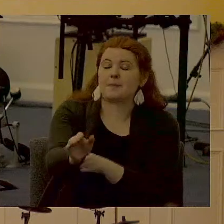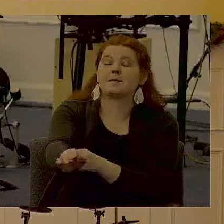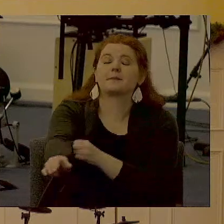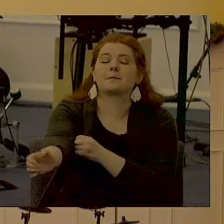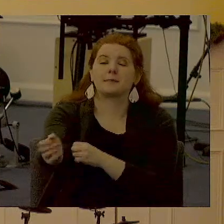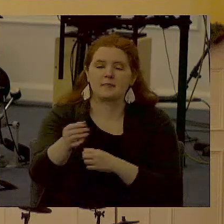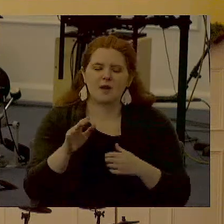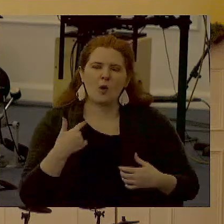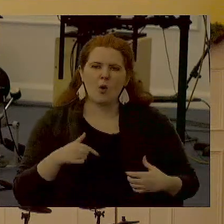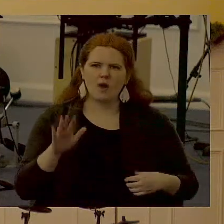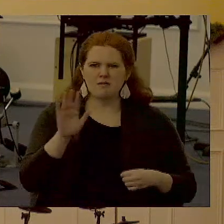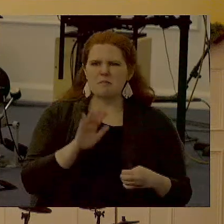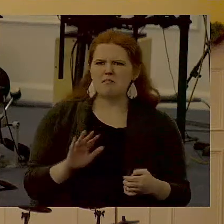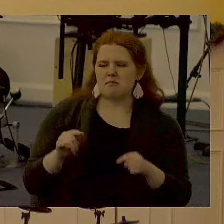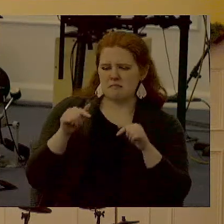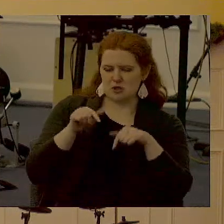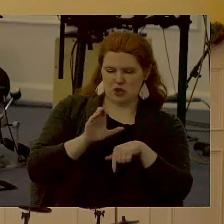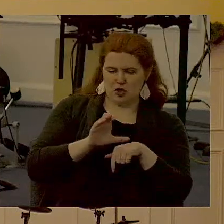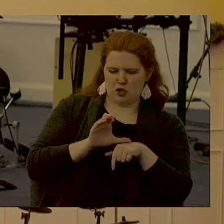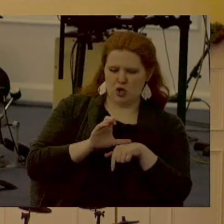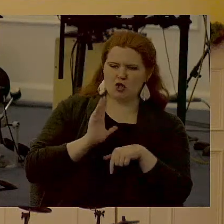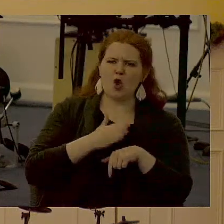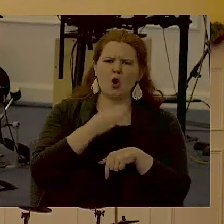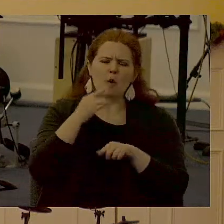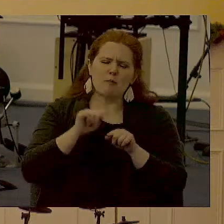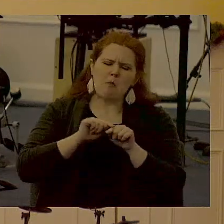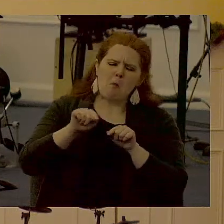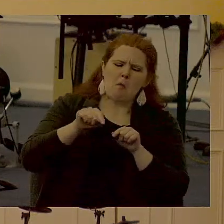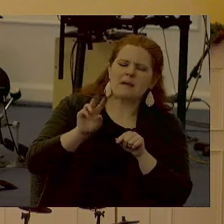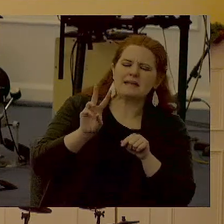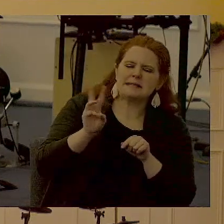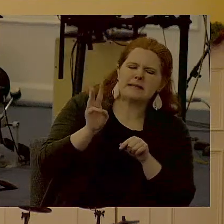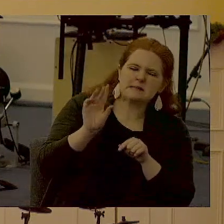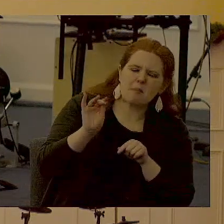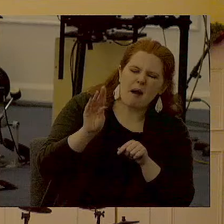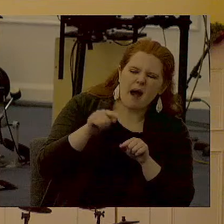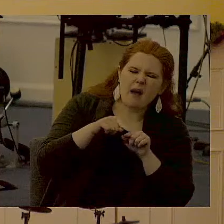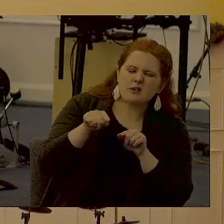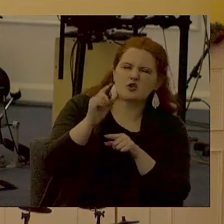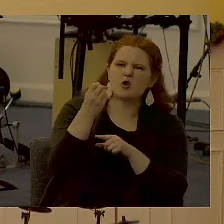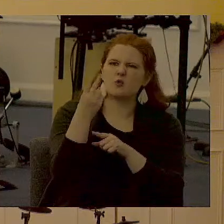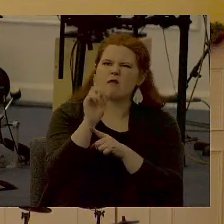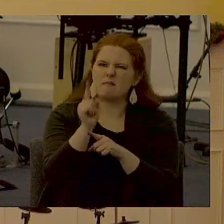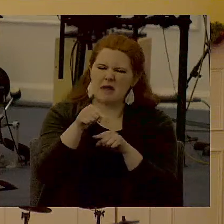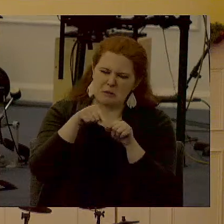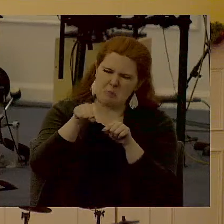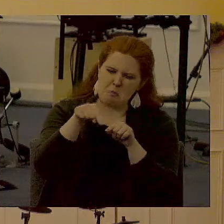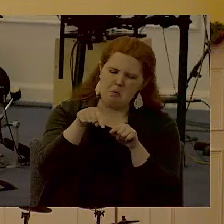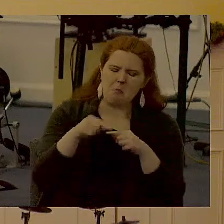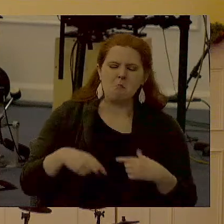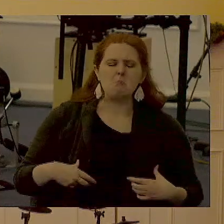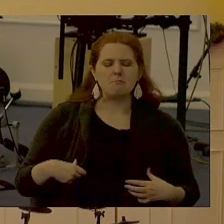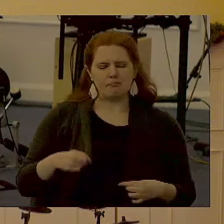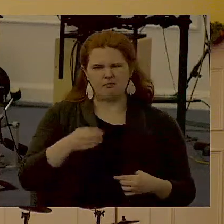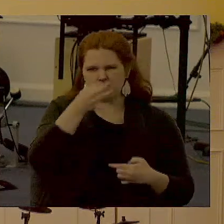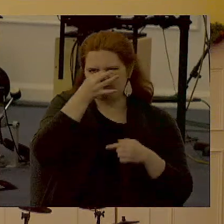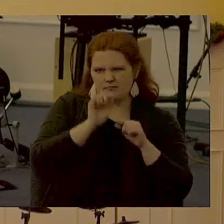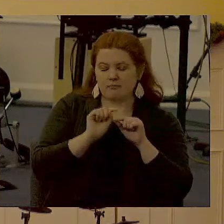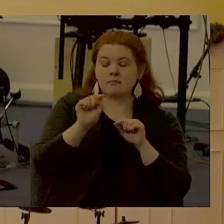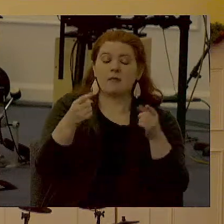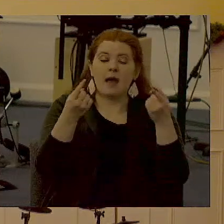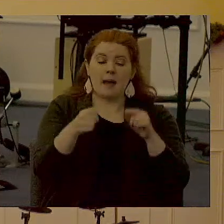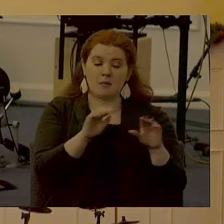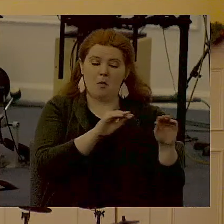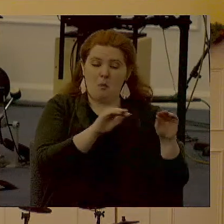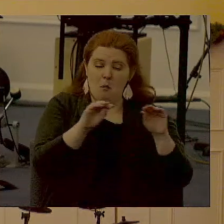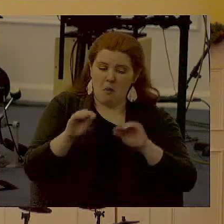live about 6 miles from the church. It's about 12 minutes with traffic. And when we moved here,